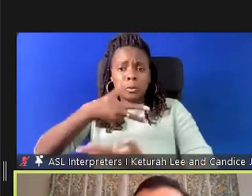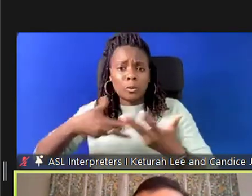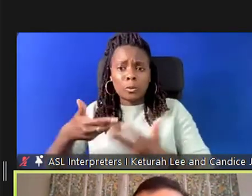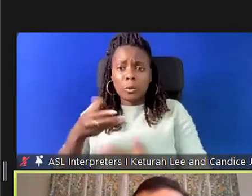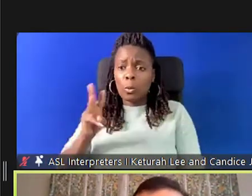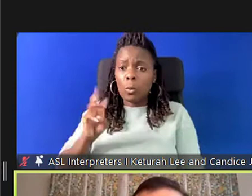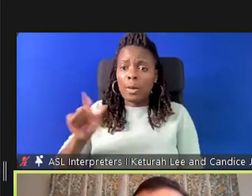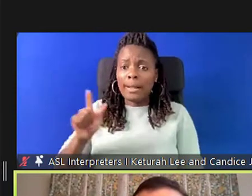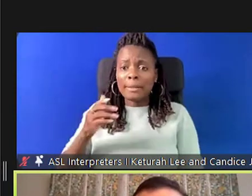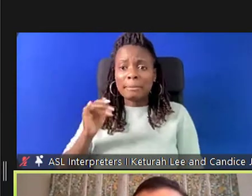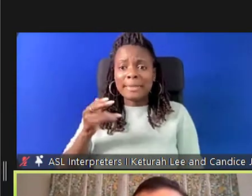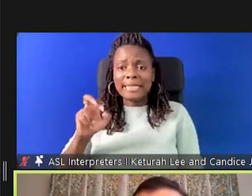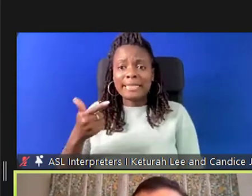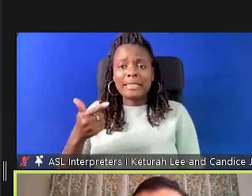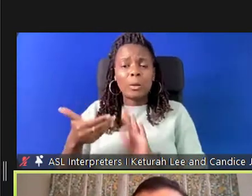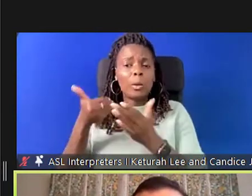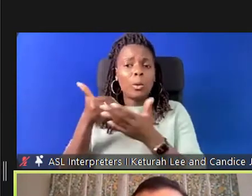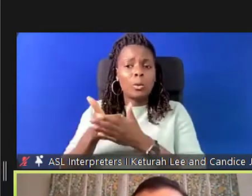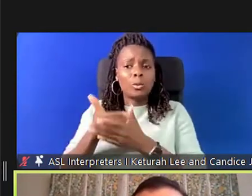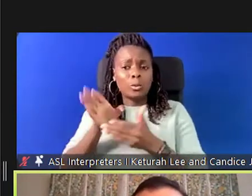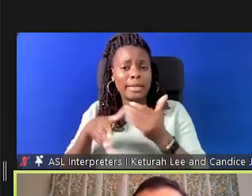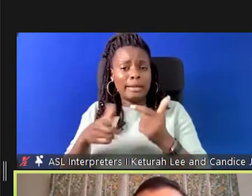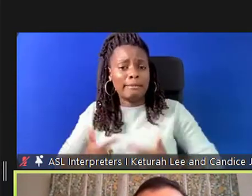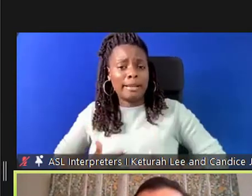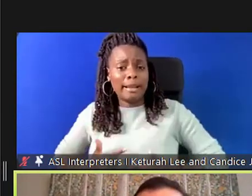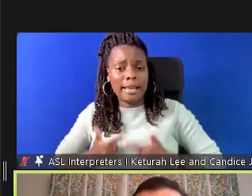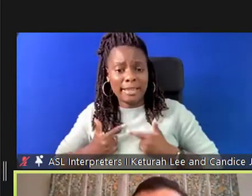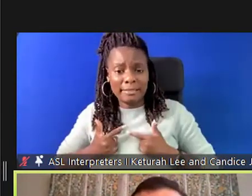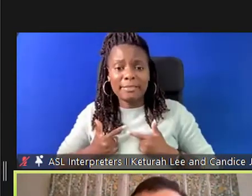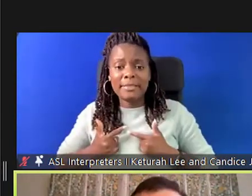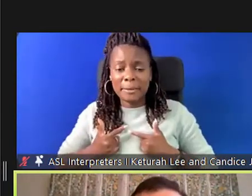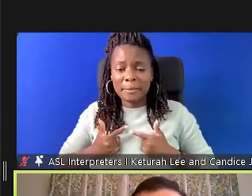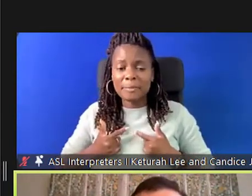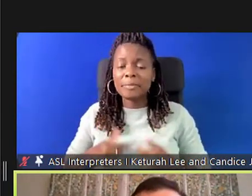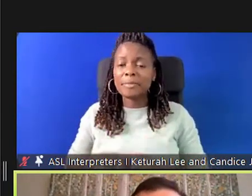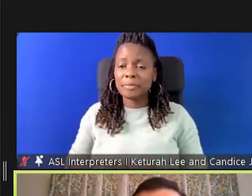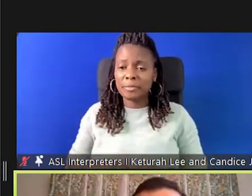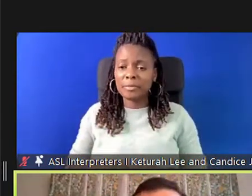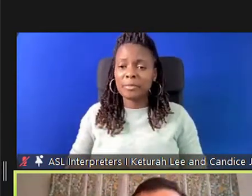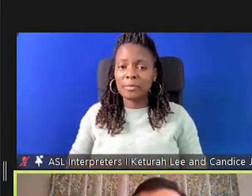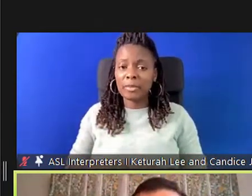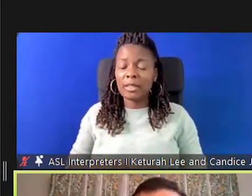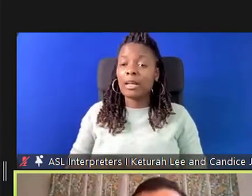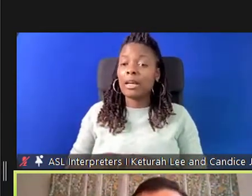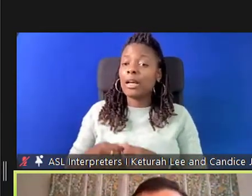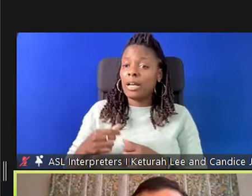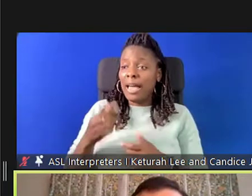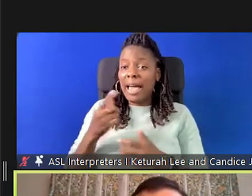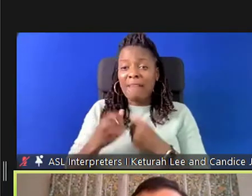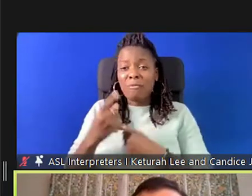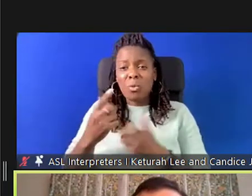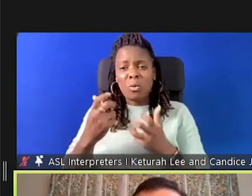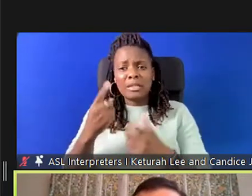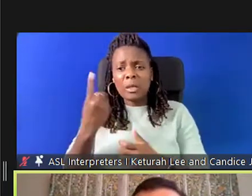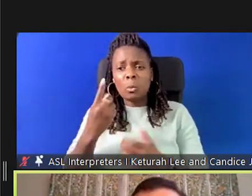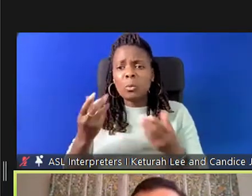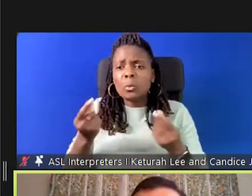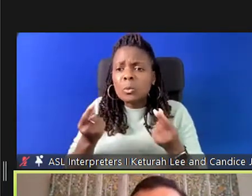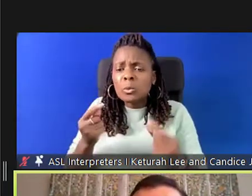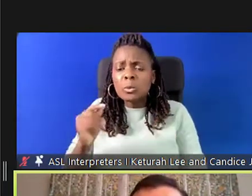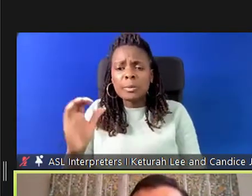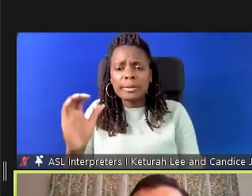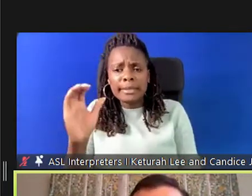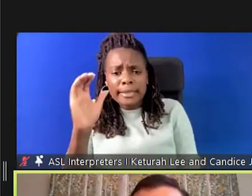ill patients and bereaved caregivers, for example, nearly everyone wanted someone who will listen. 85